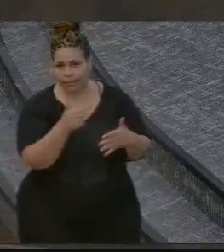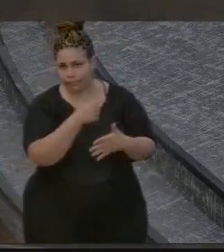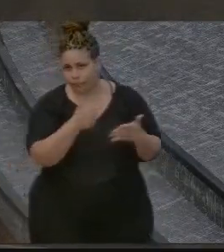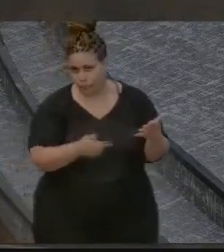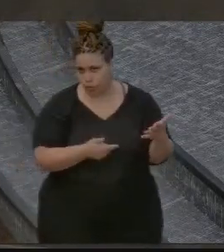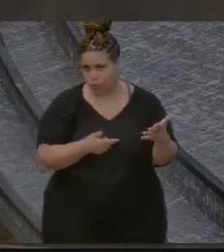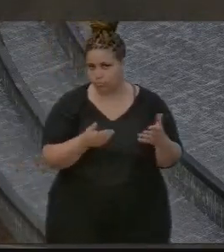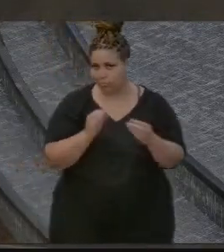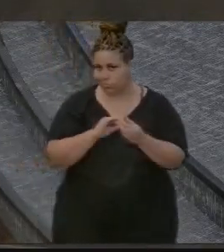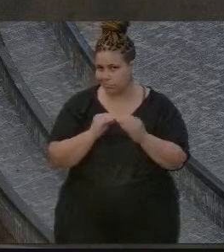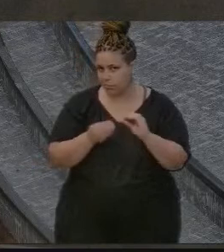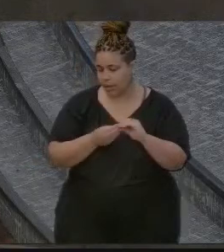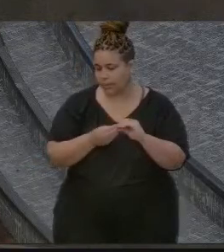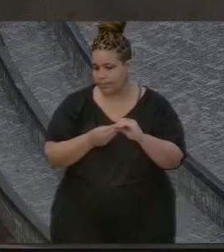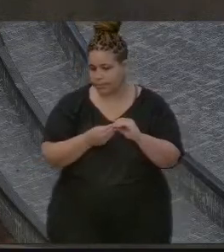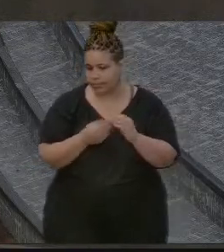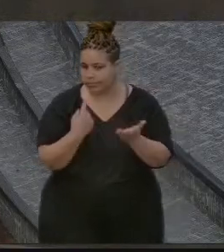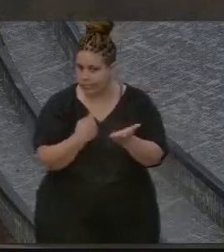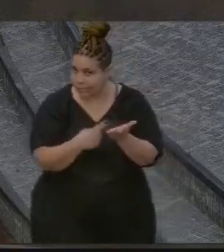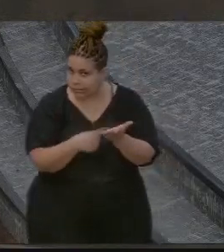to mention.